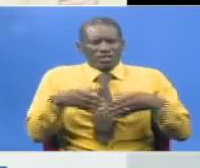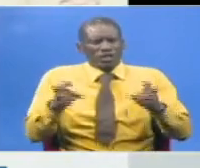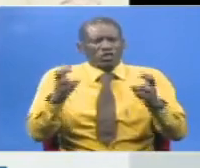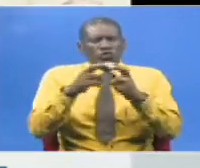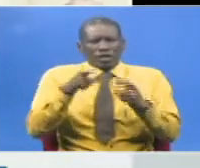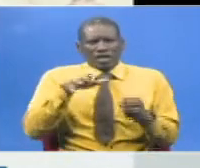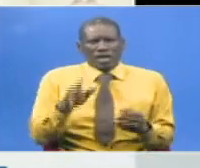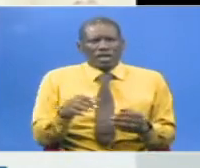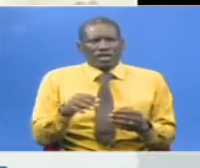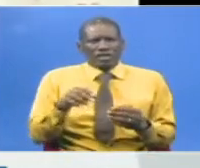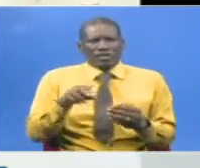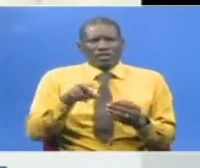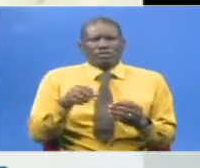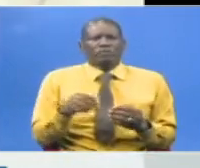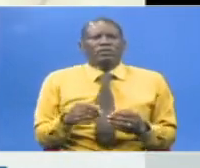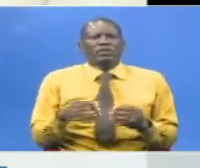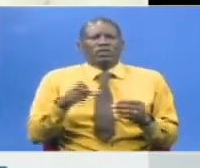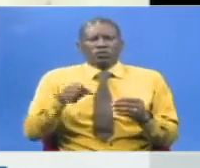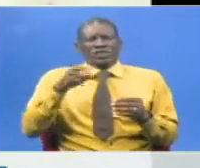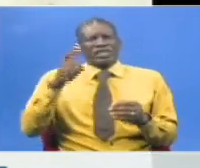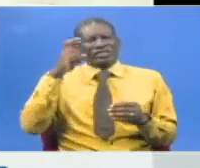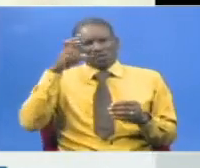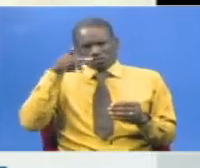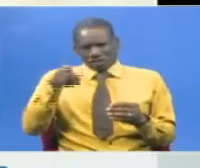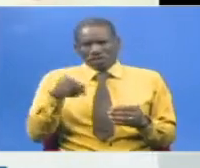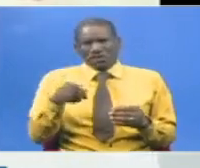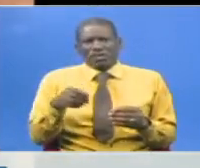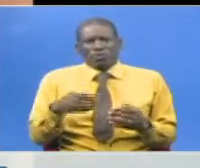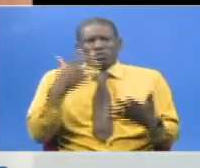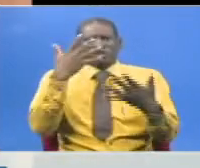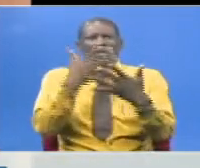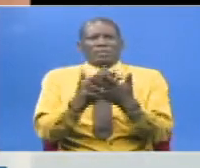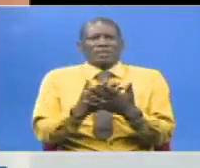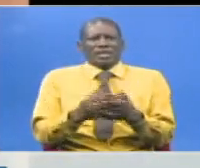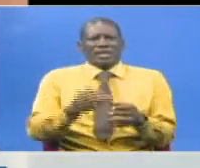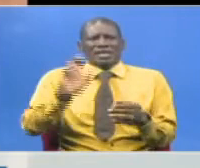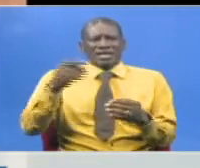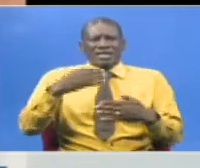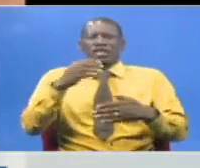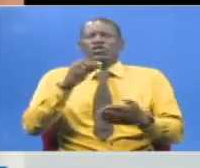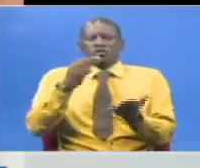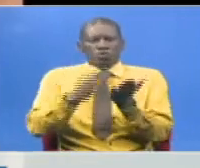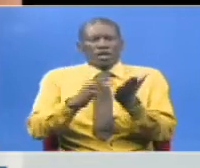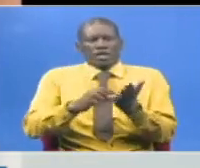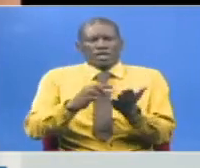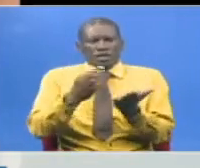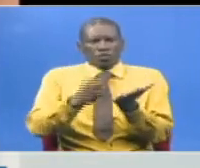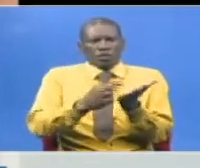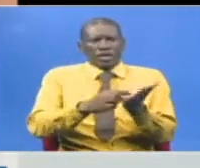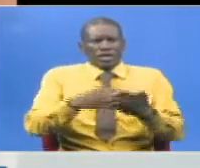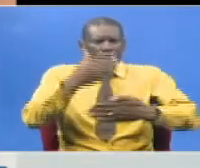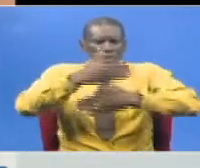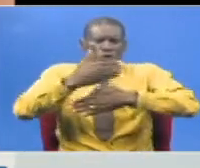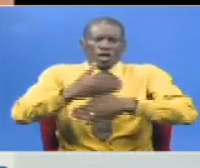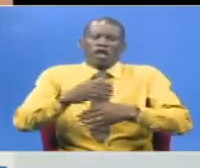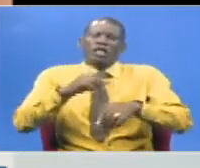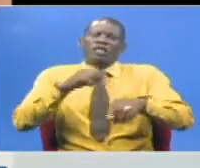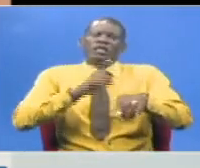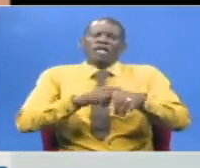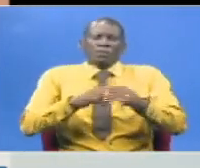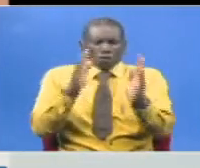were unsuccessful. The suspect was apprehended at the Kenya-Uganda border as he was on the run.